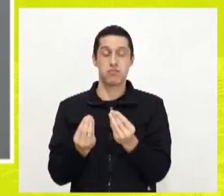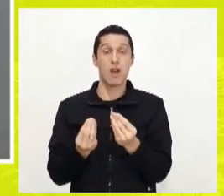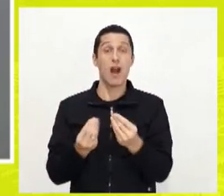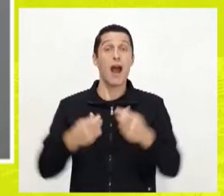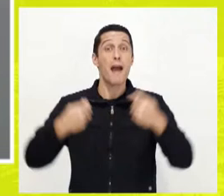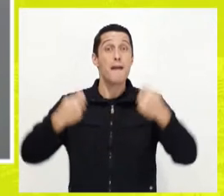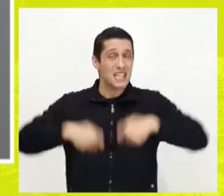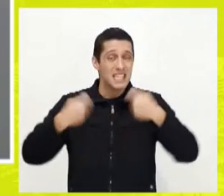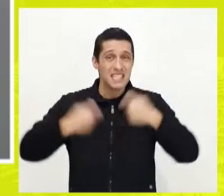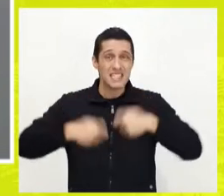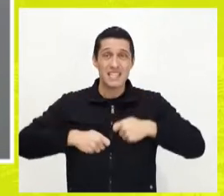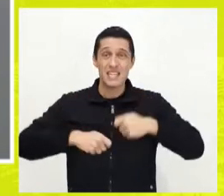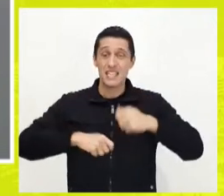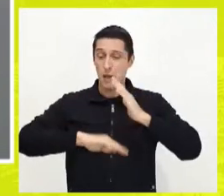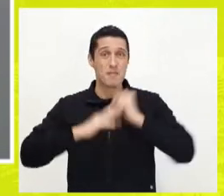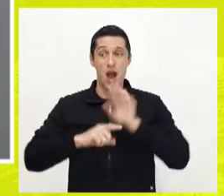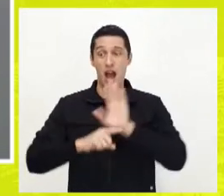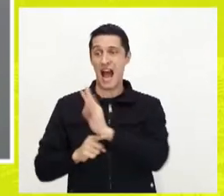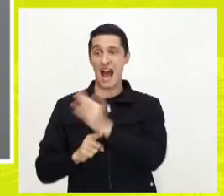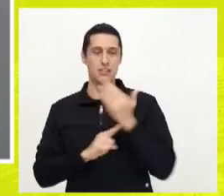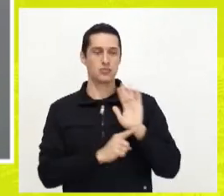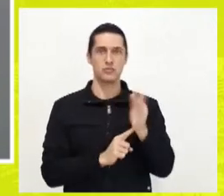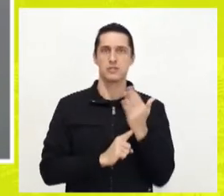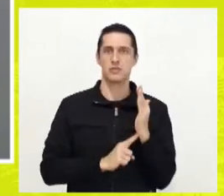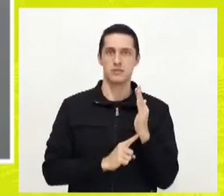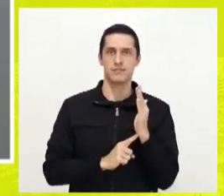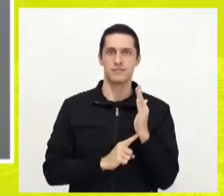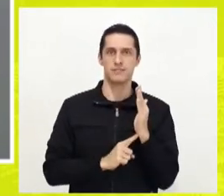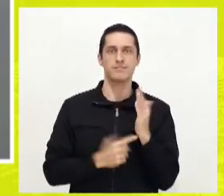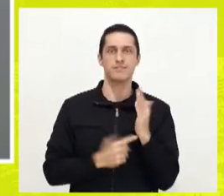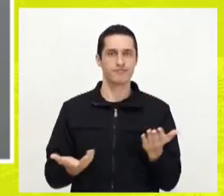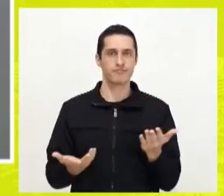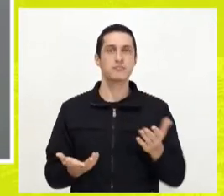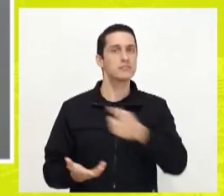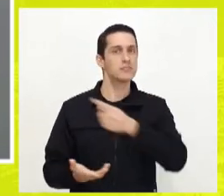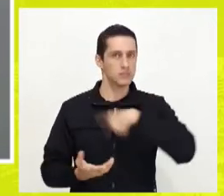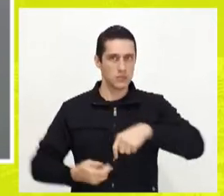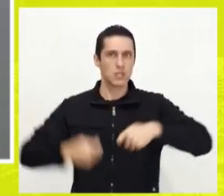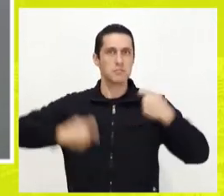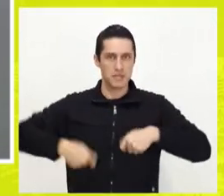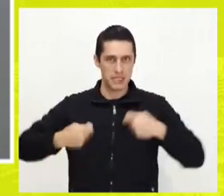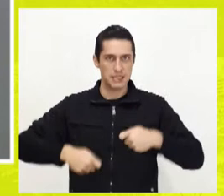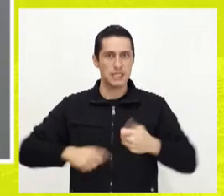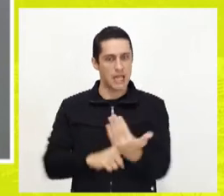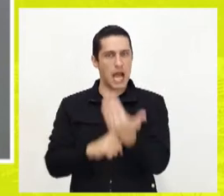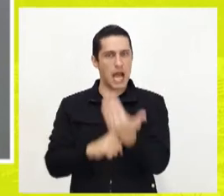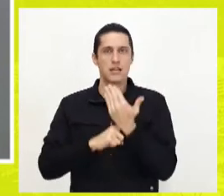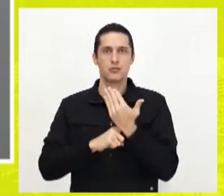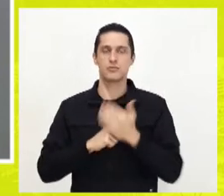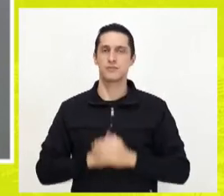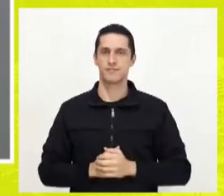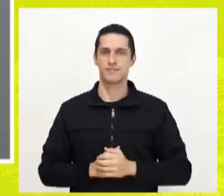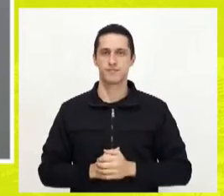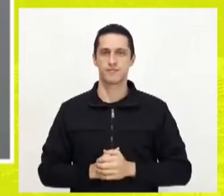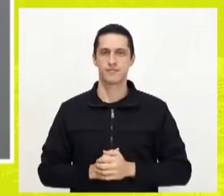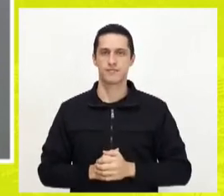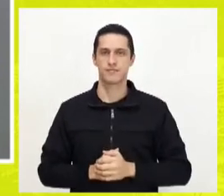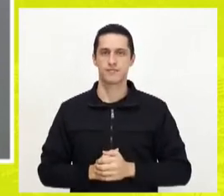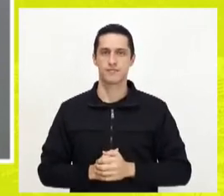it alone it's pointless to be fighting this alone